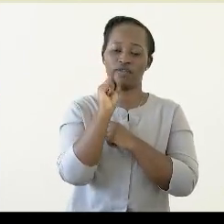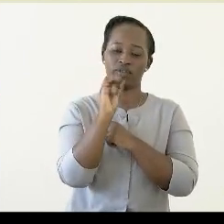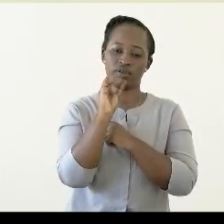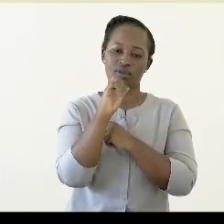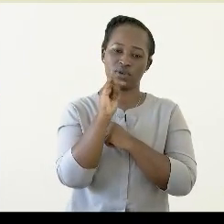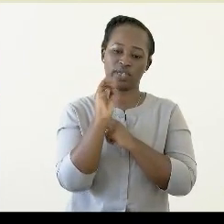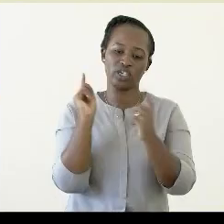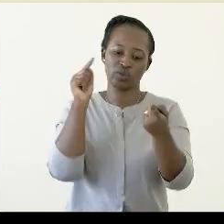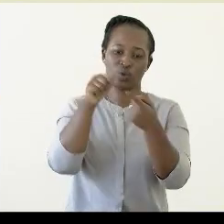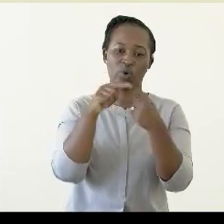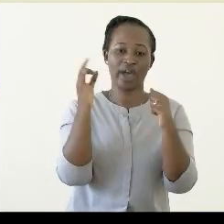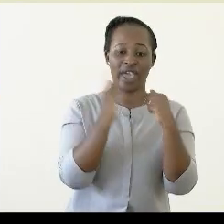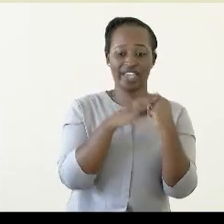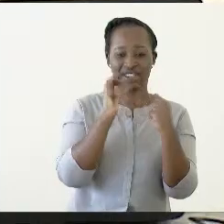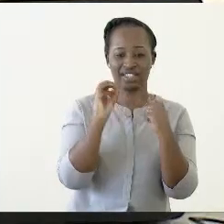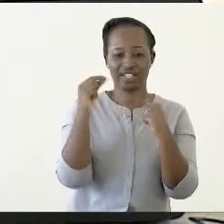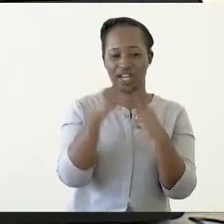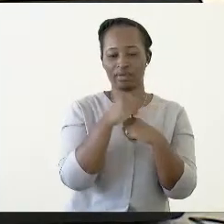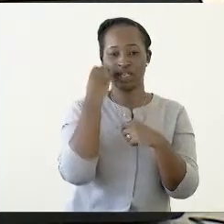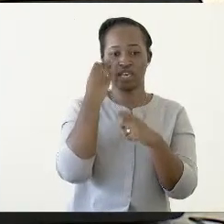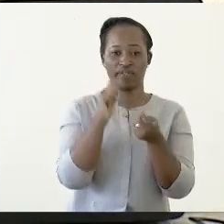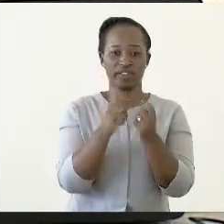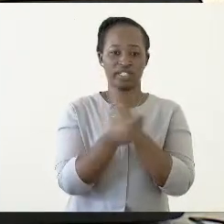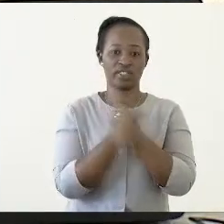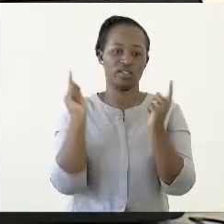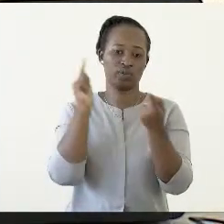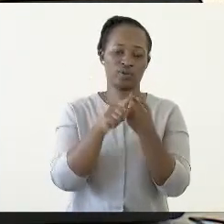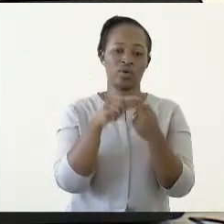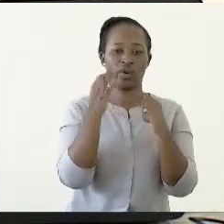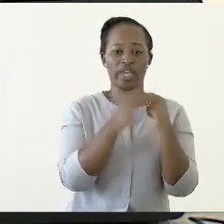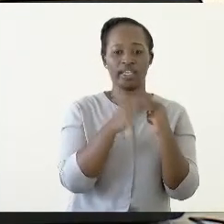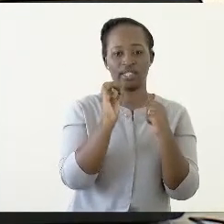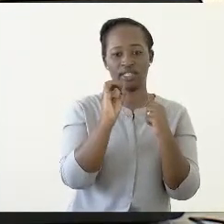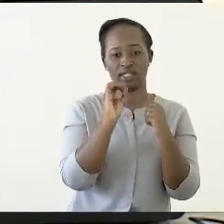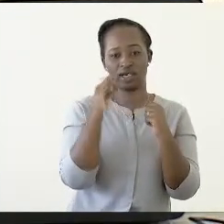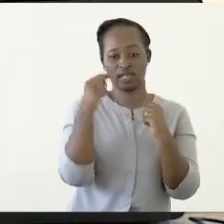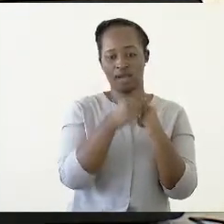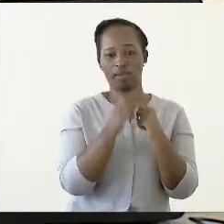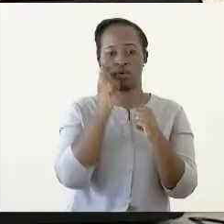80 grams? And if it is changed to 80 grams, it will be in